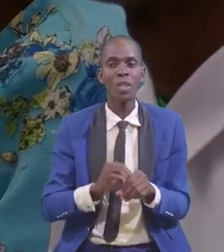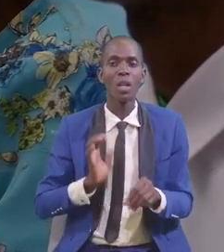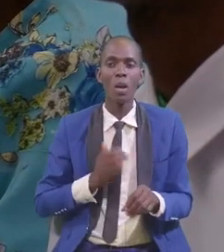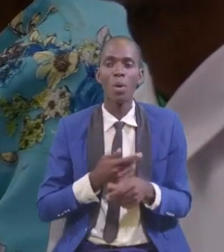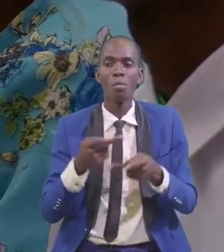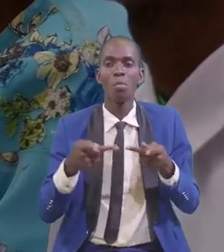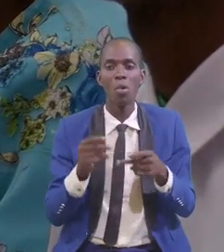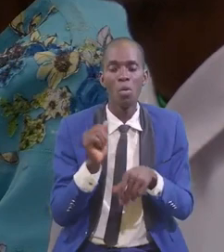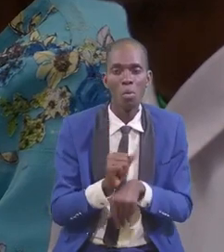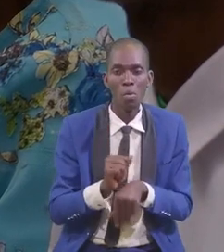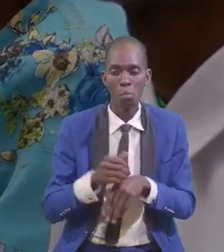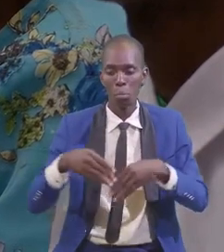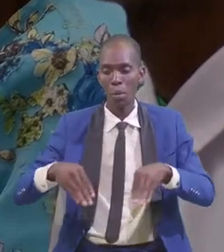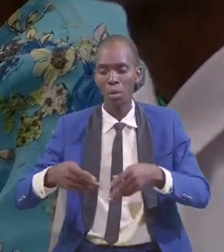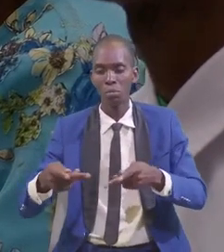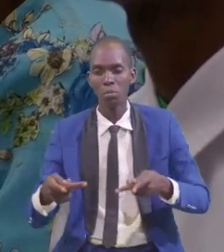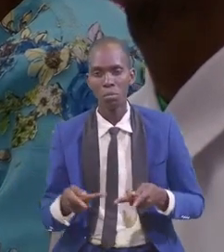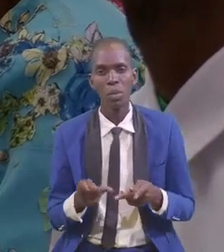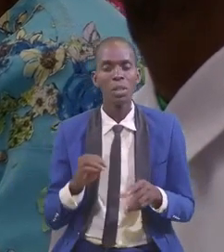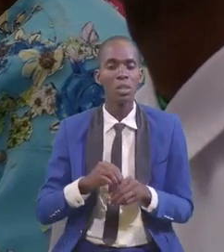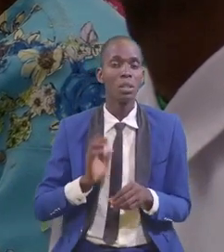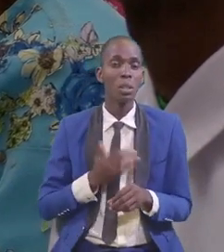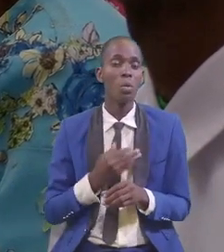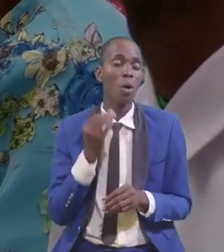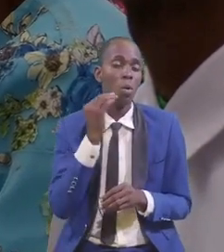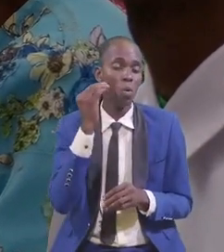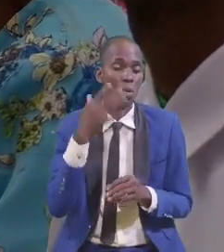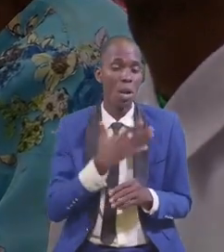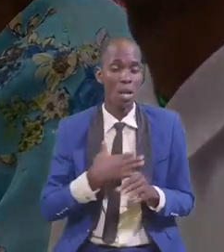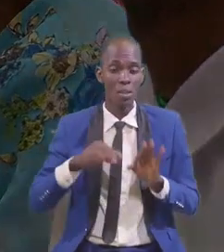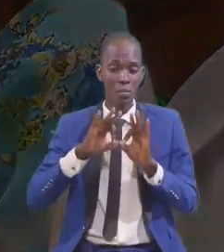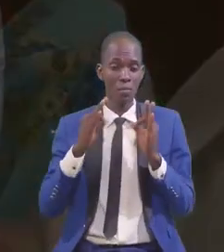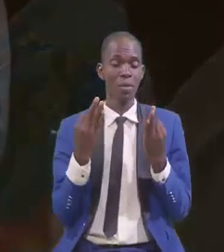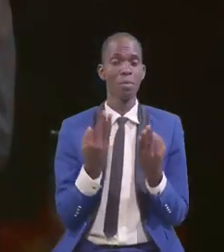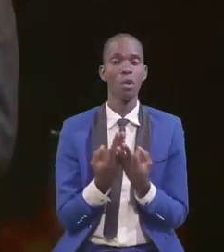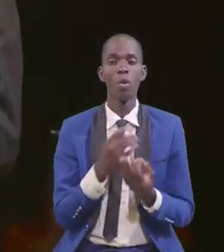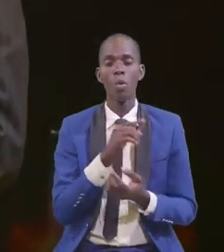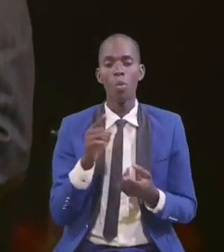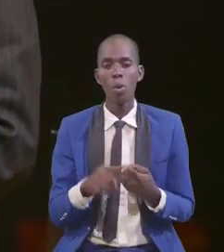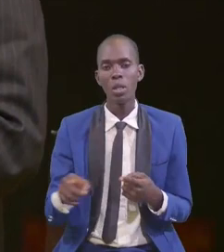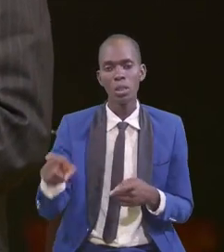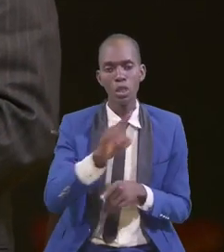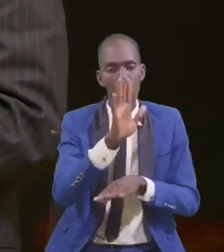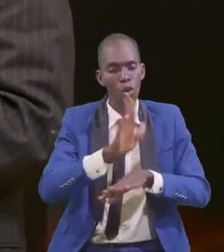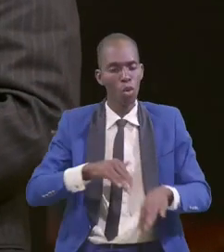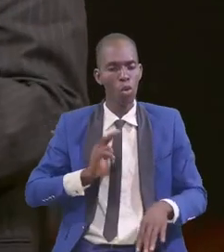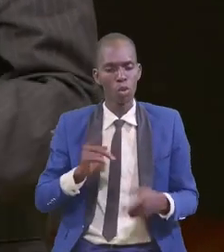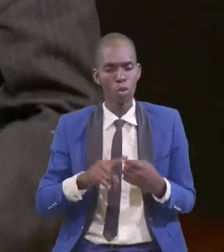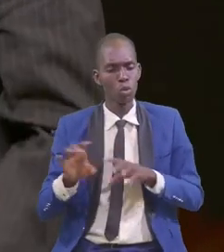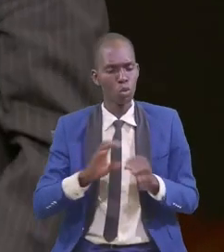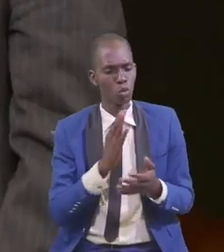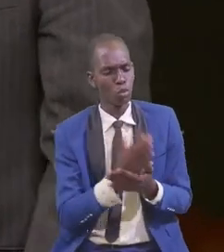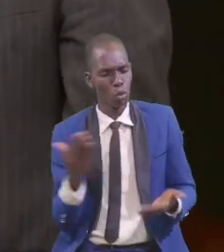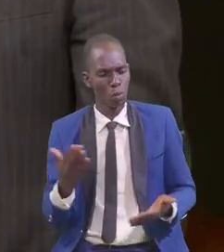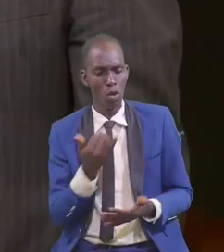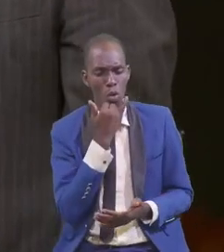our community, even in our extended families, when they want us to do something and we're saying no, they say, but